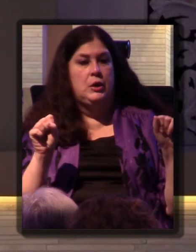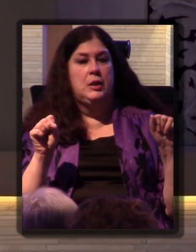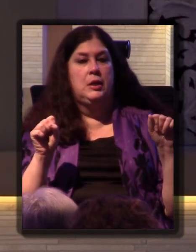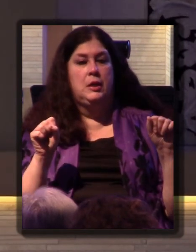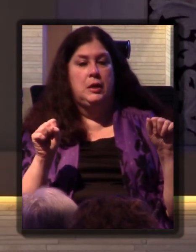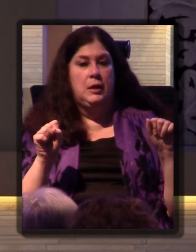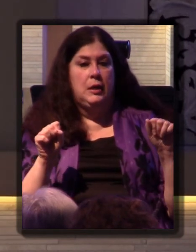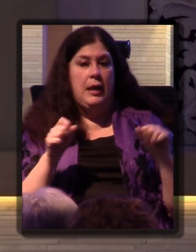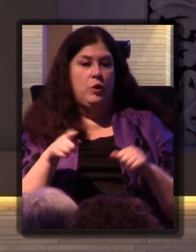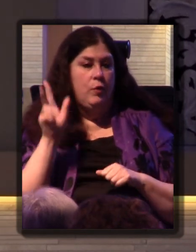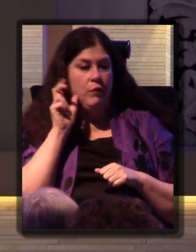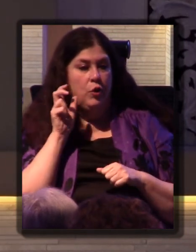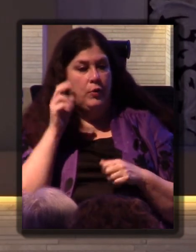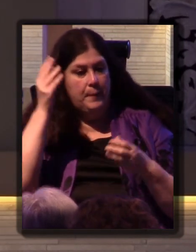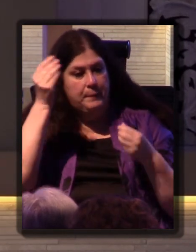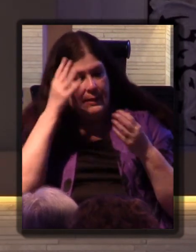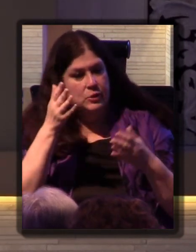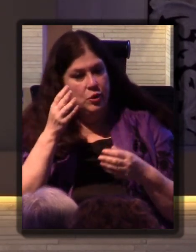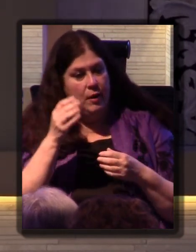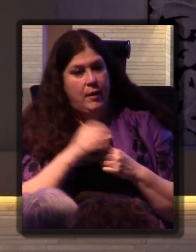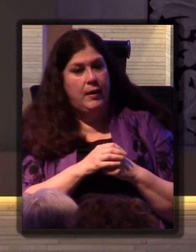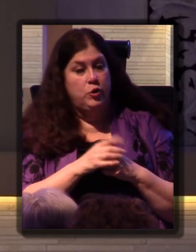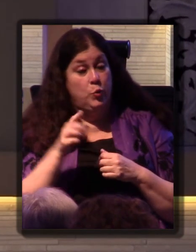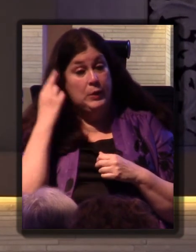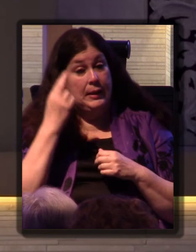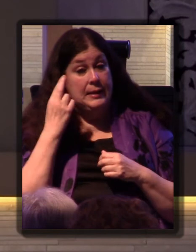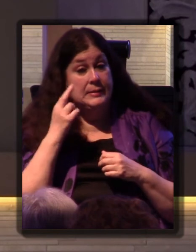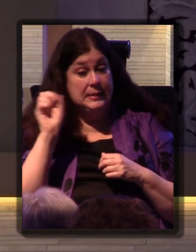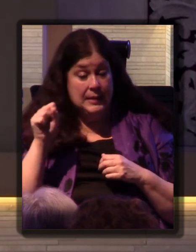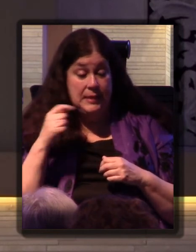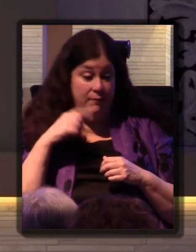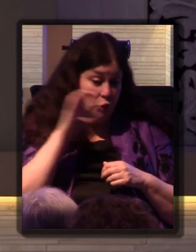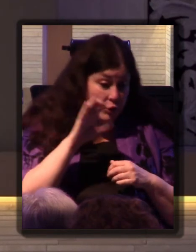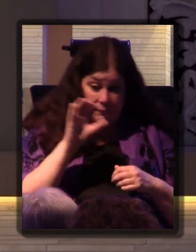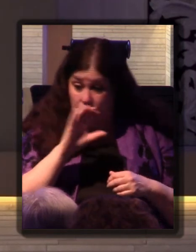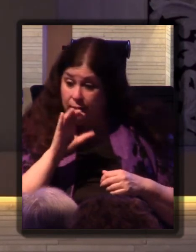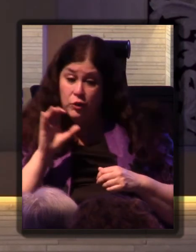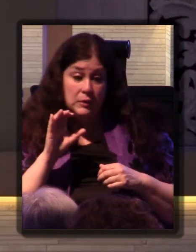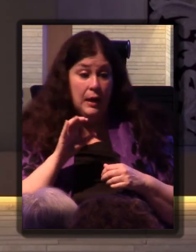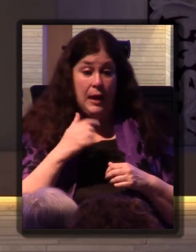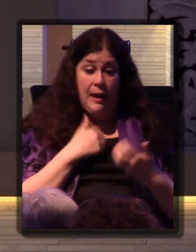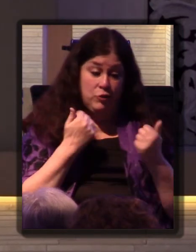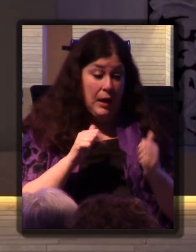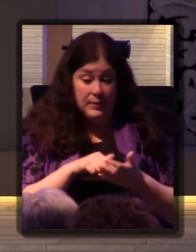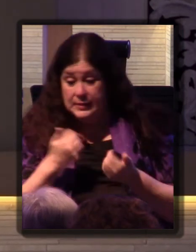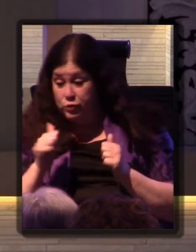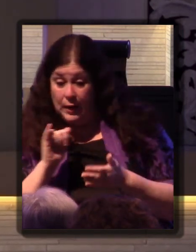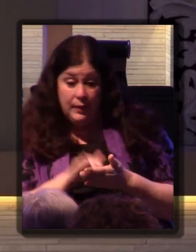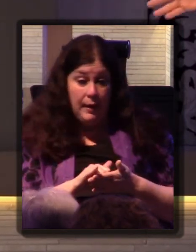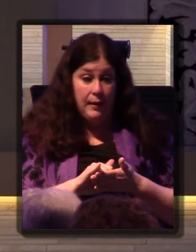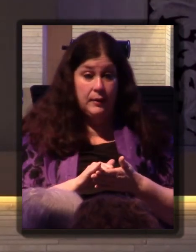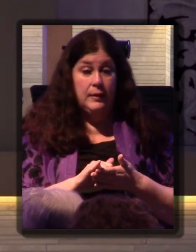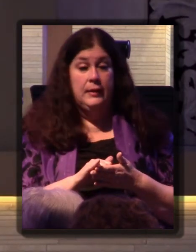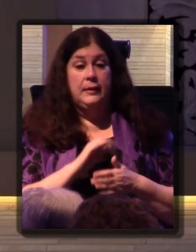that place of security, and you have heard the message of these oracles, and you realize that, yes, I have looked here, I have looked there, I